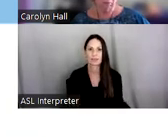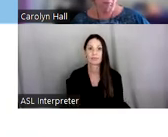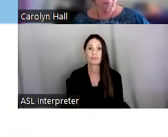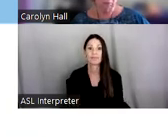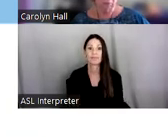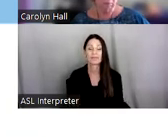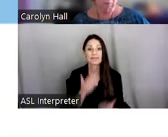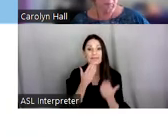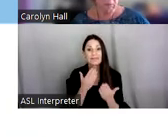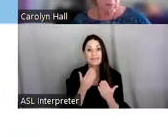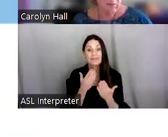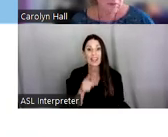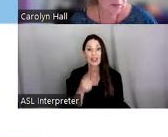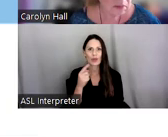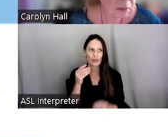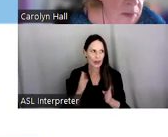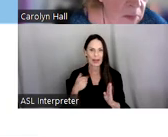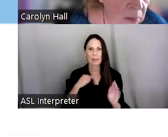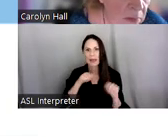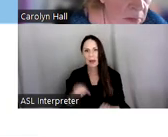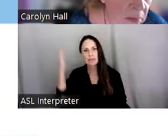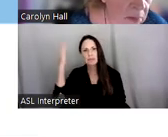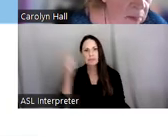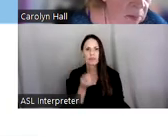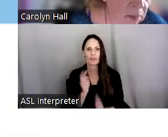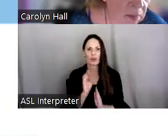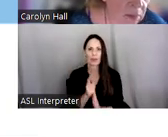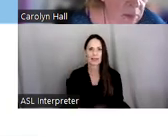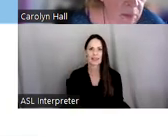And thank you for letting me come for a couple minutes.